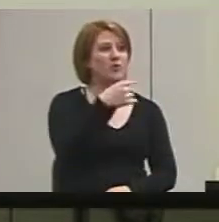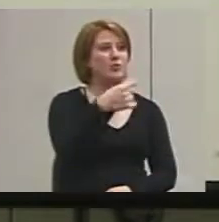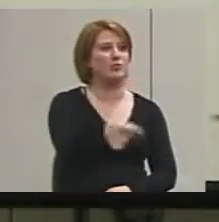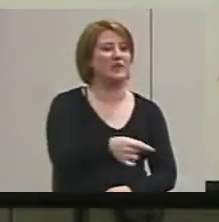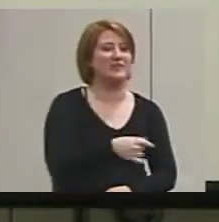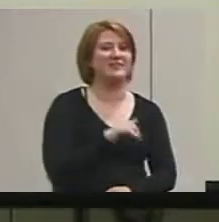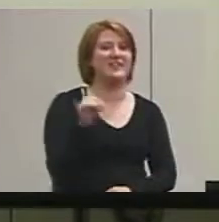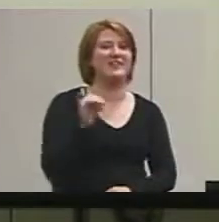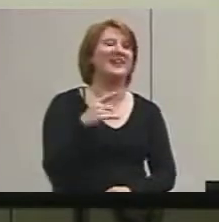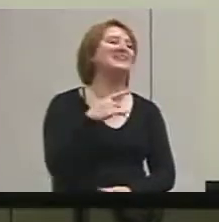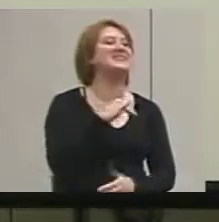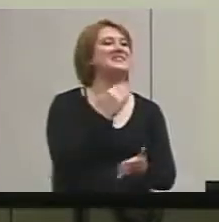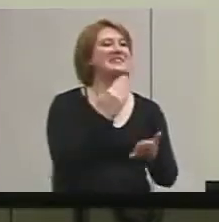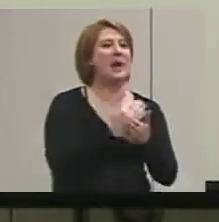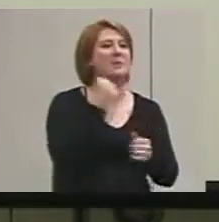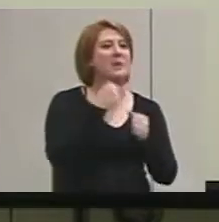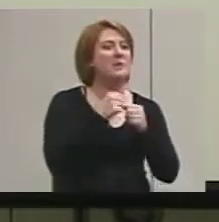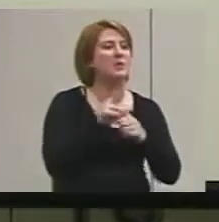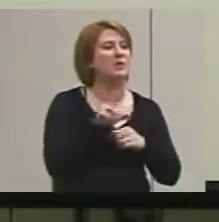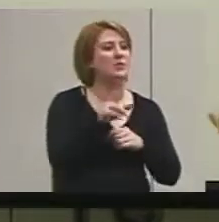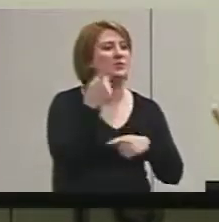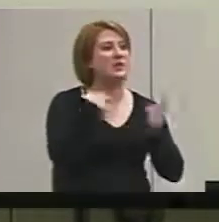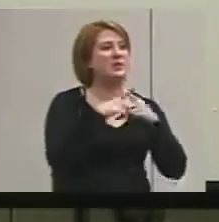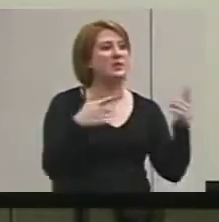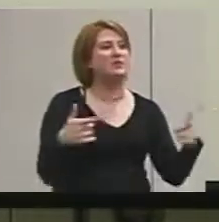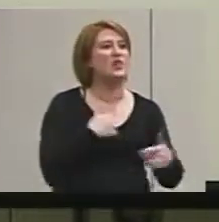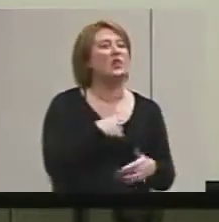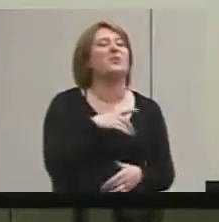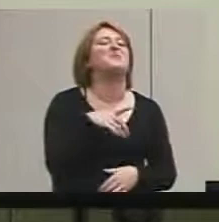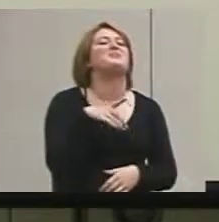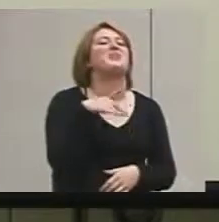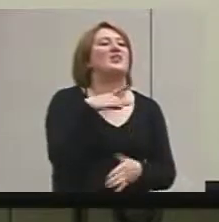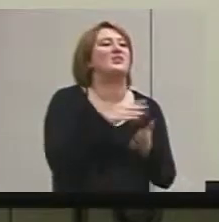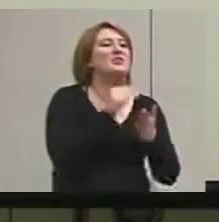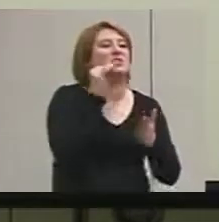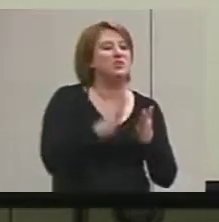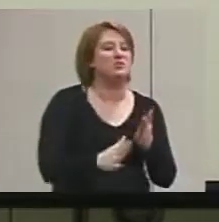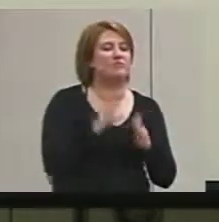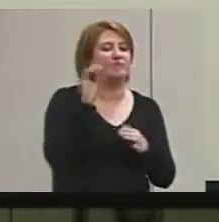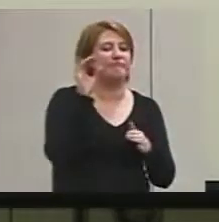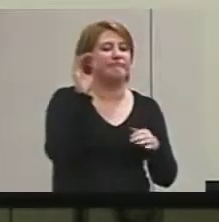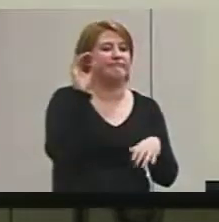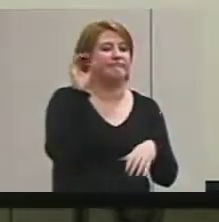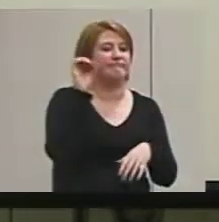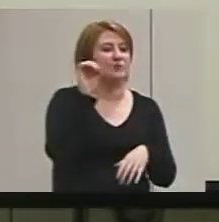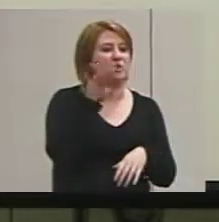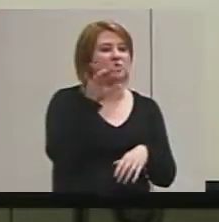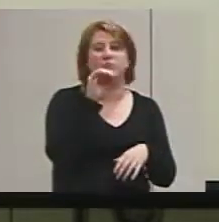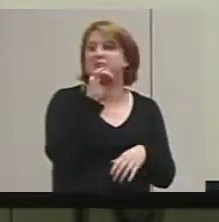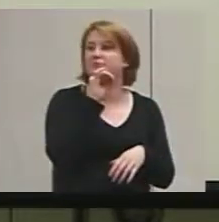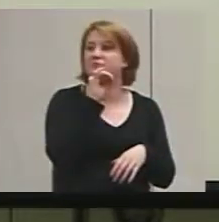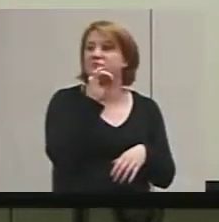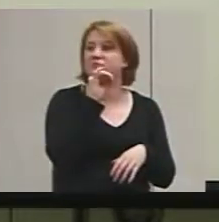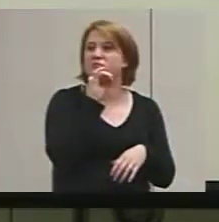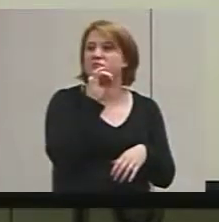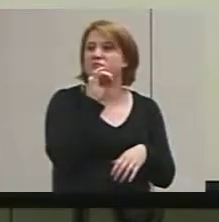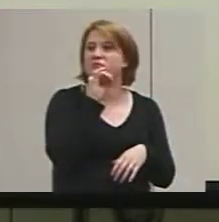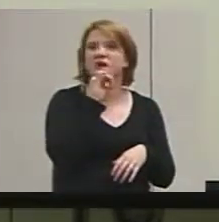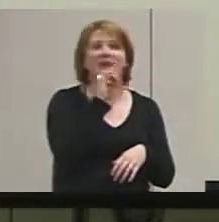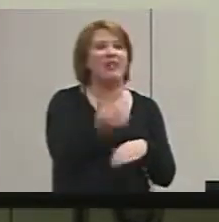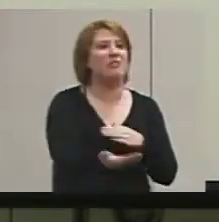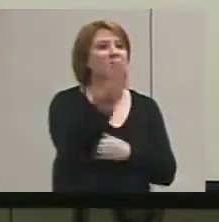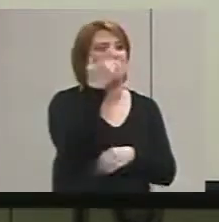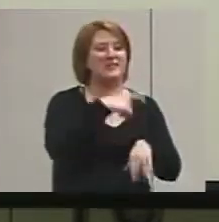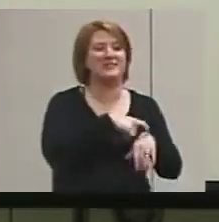sign language here. But so the student will cue, and he's been using that this week, not in that morning time as